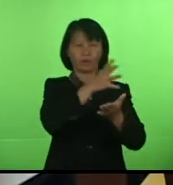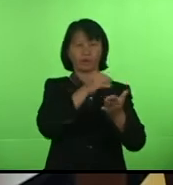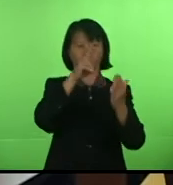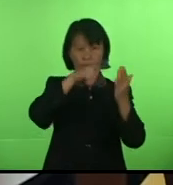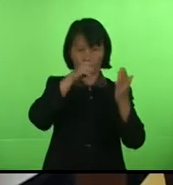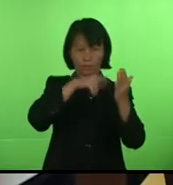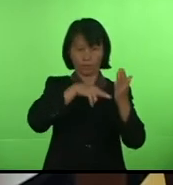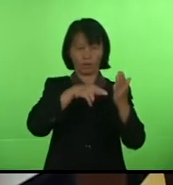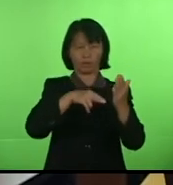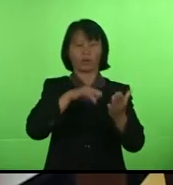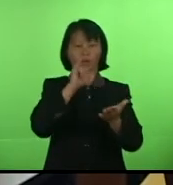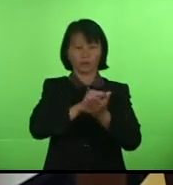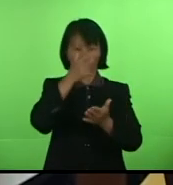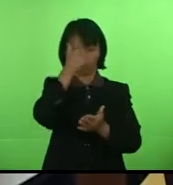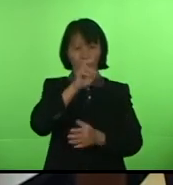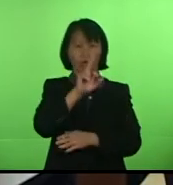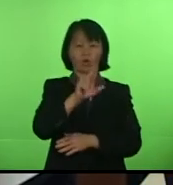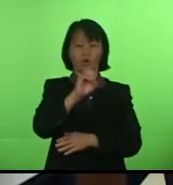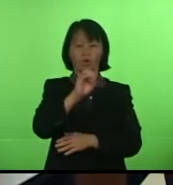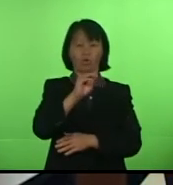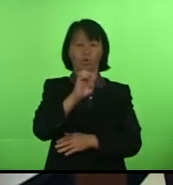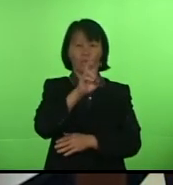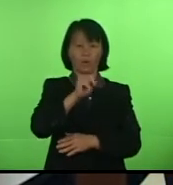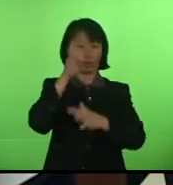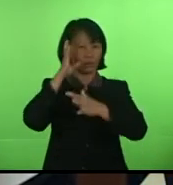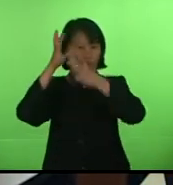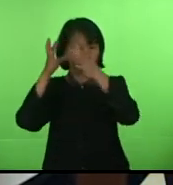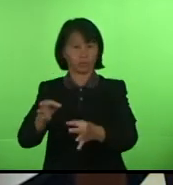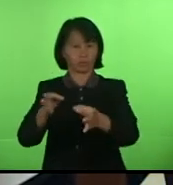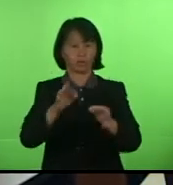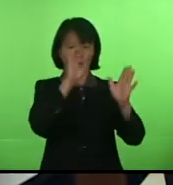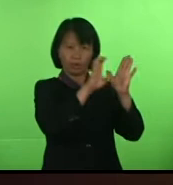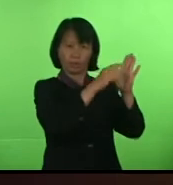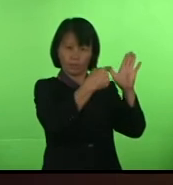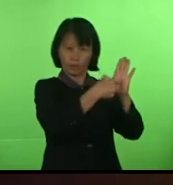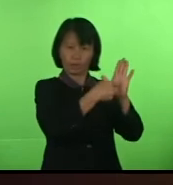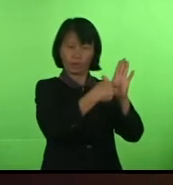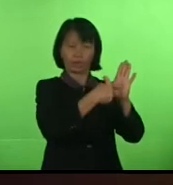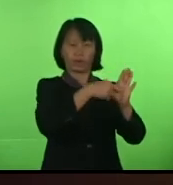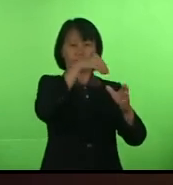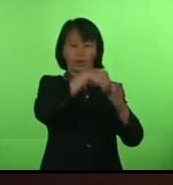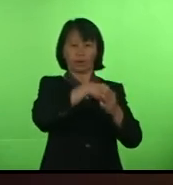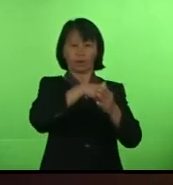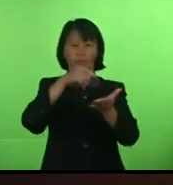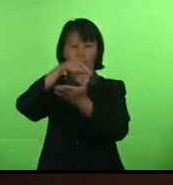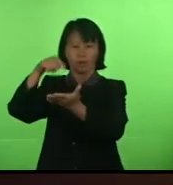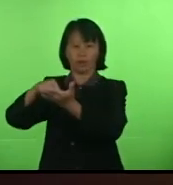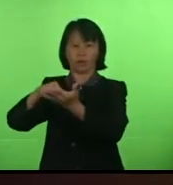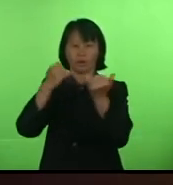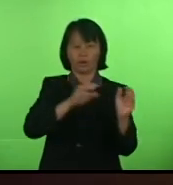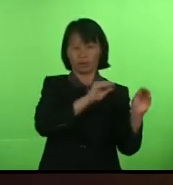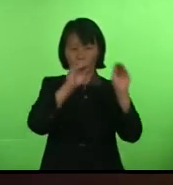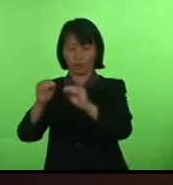simplify this diagram into this. As you can see, the triangle here. All right.